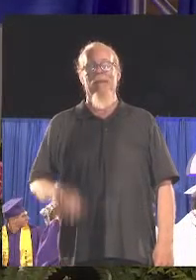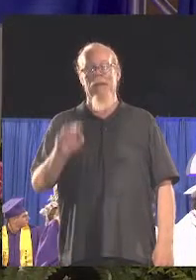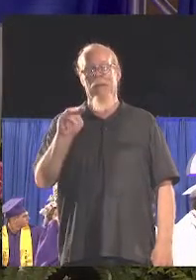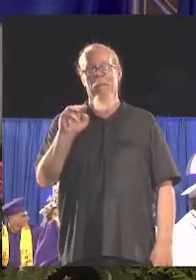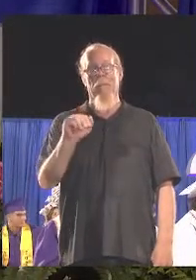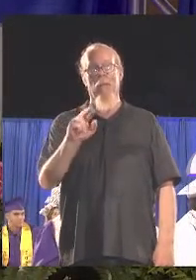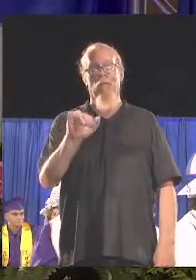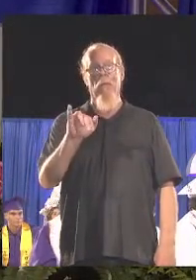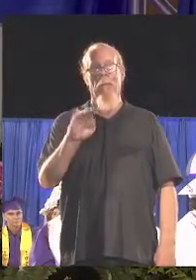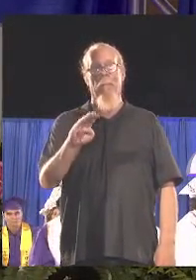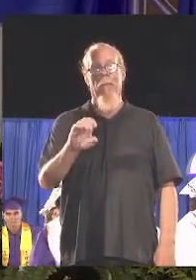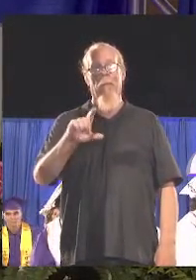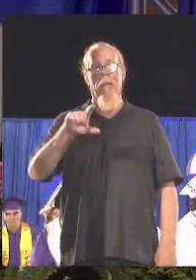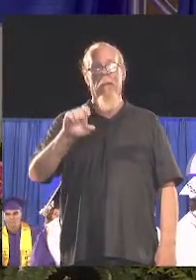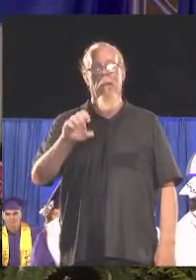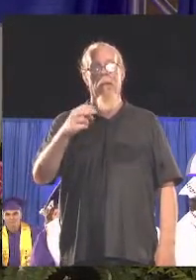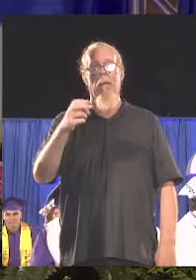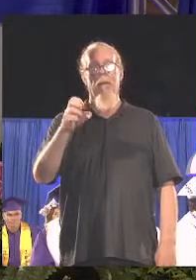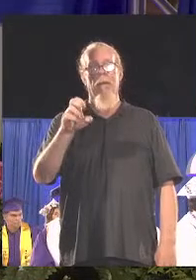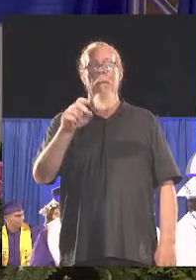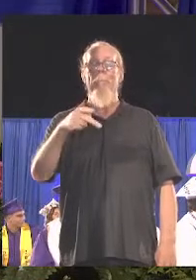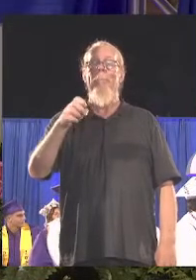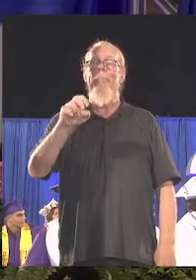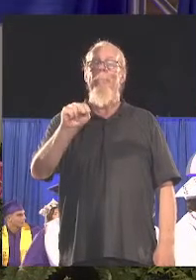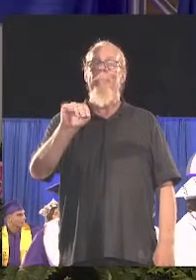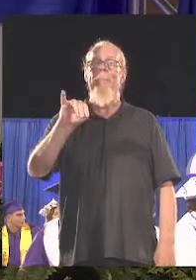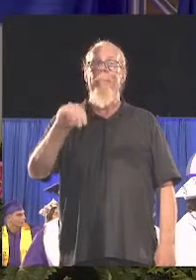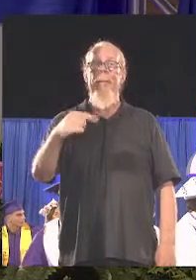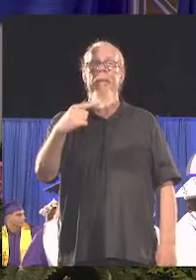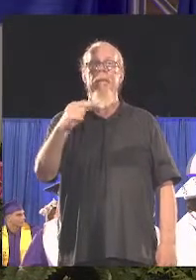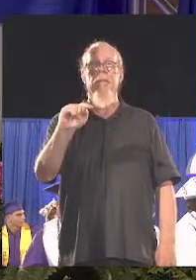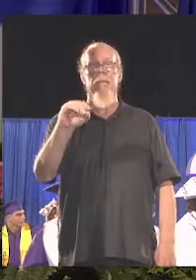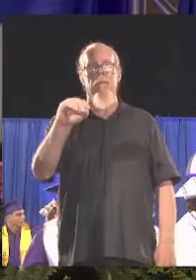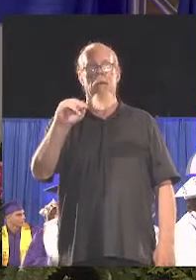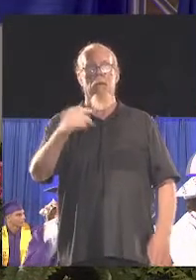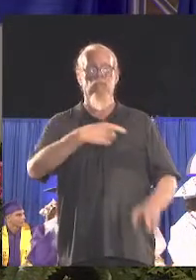Maribel Dominga Pennington, pursuing a career in photography.